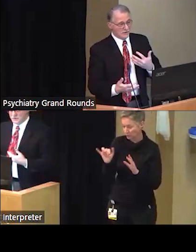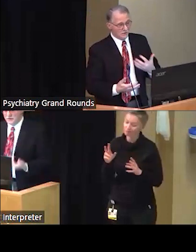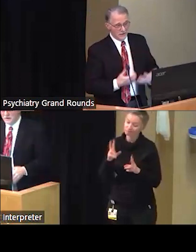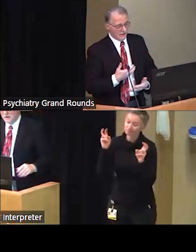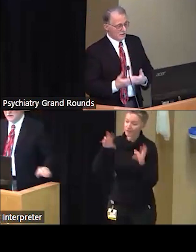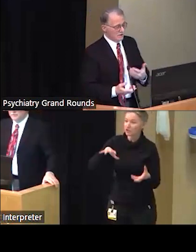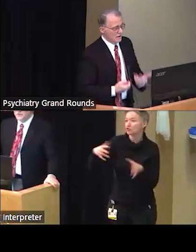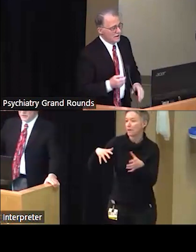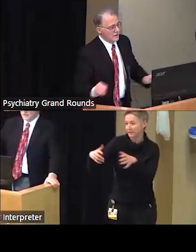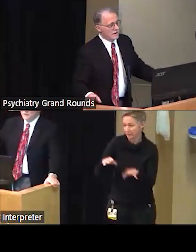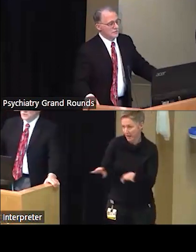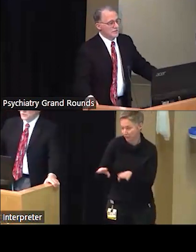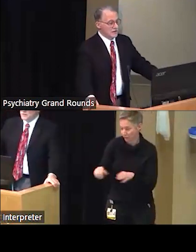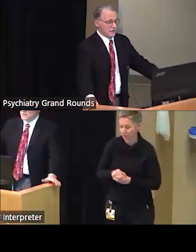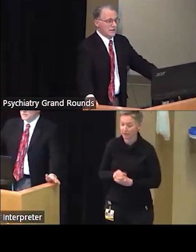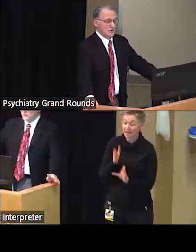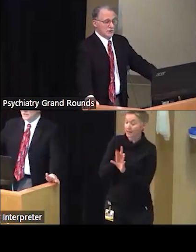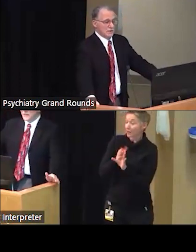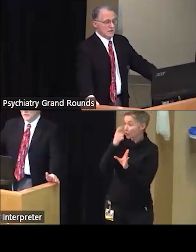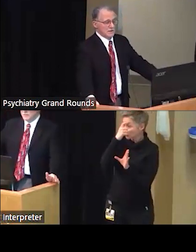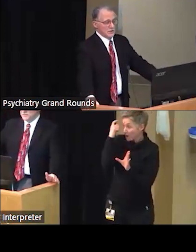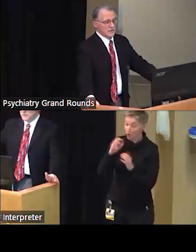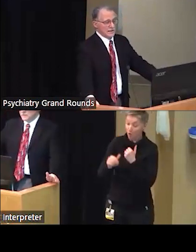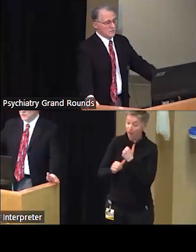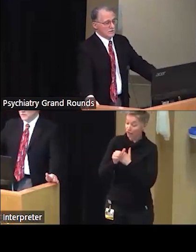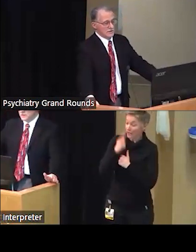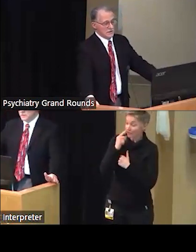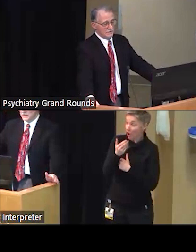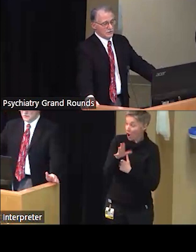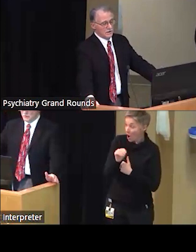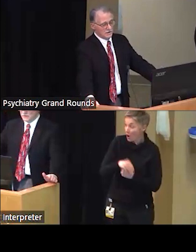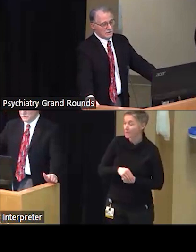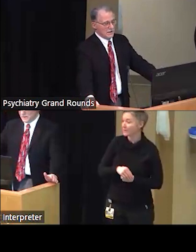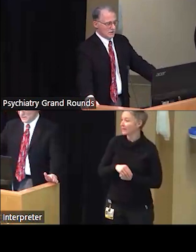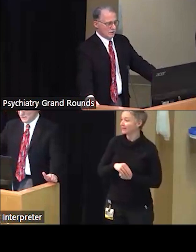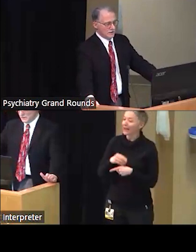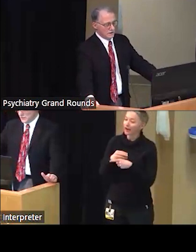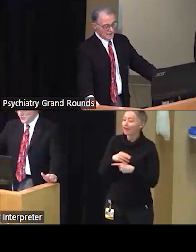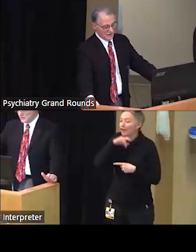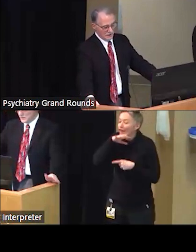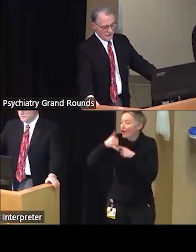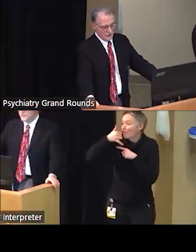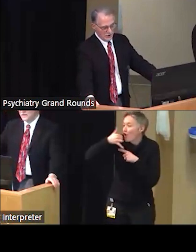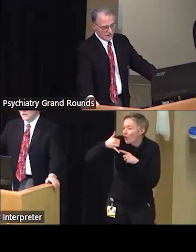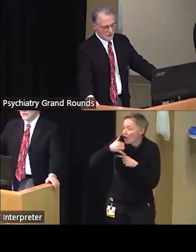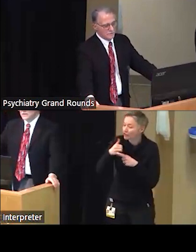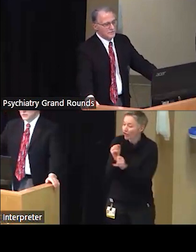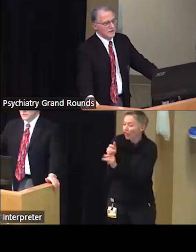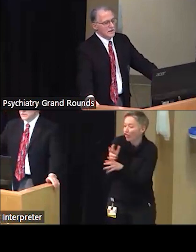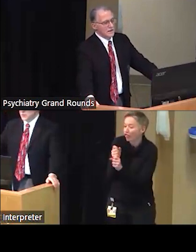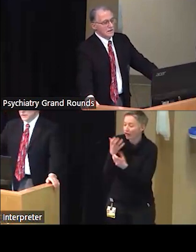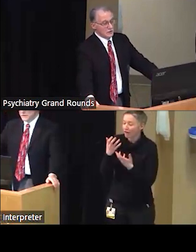as disruptive behaviors, psychological traumas, threats to harm, obscene phone calls, intimidation, bullying, incivility,